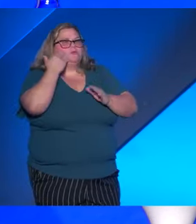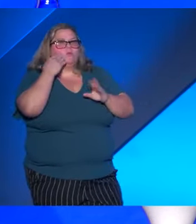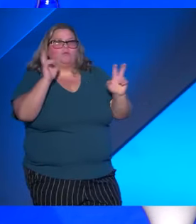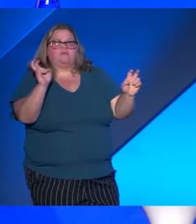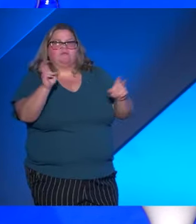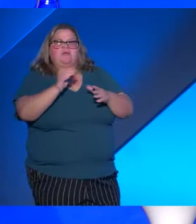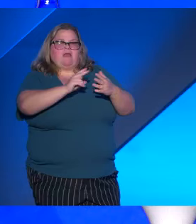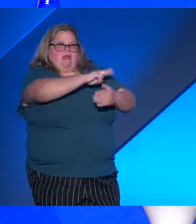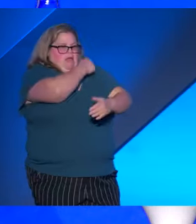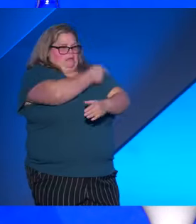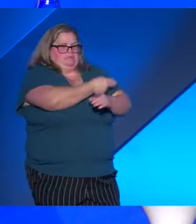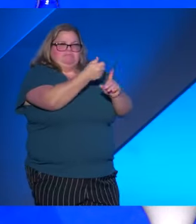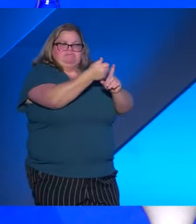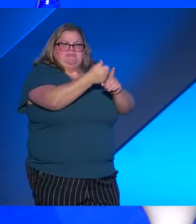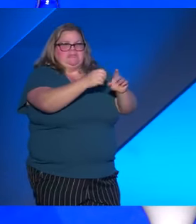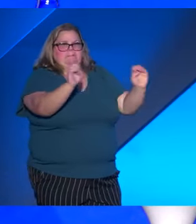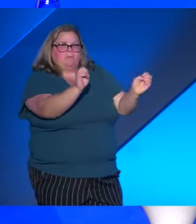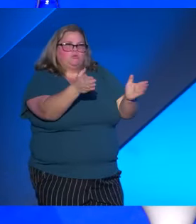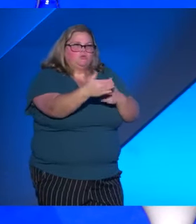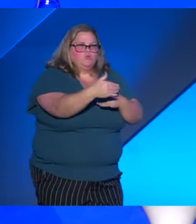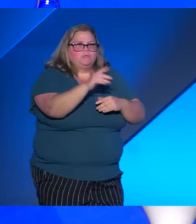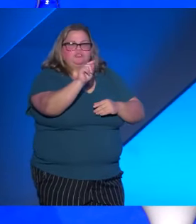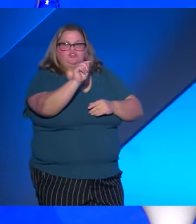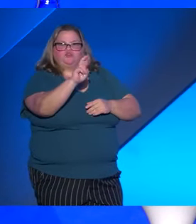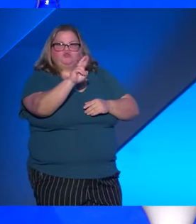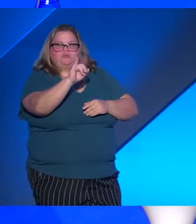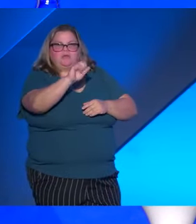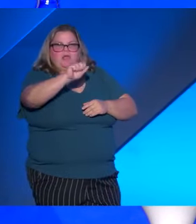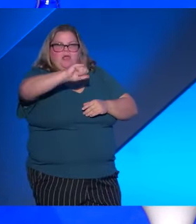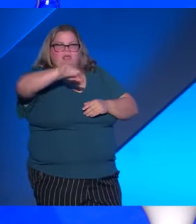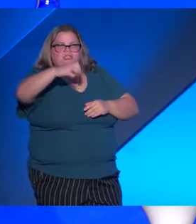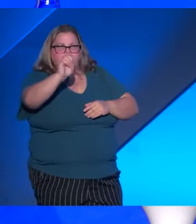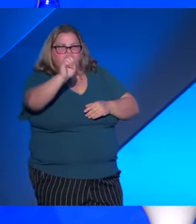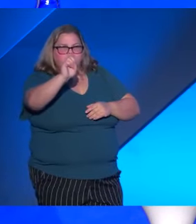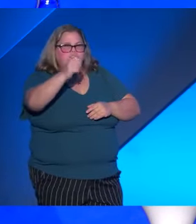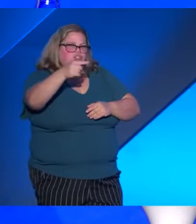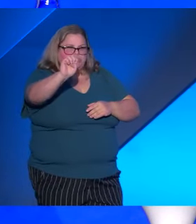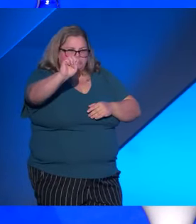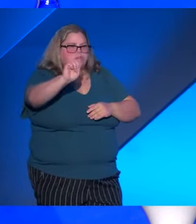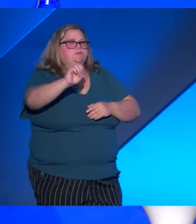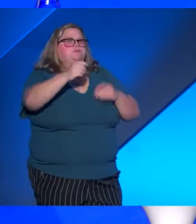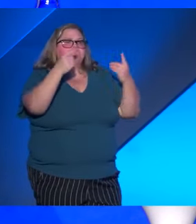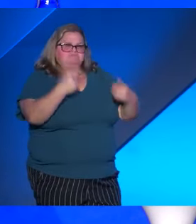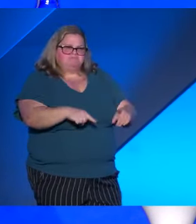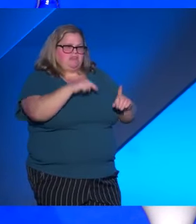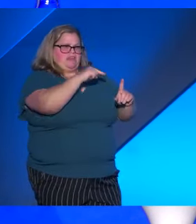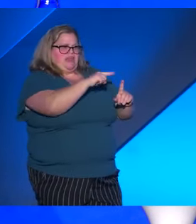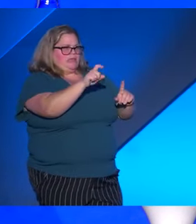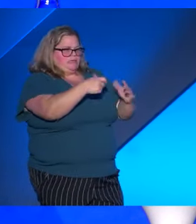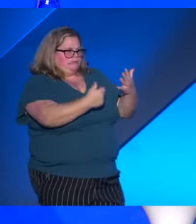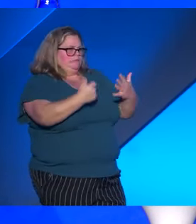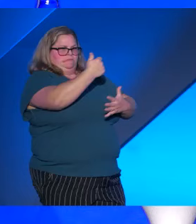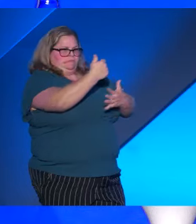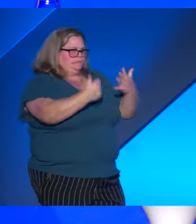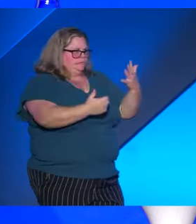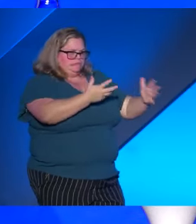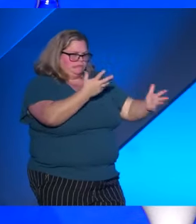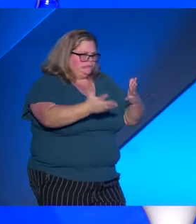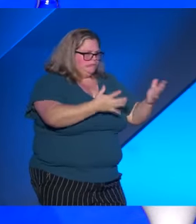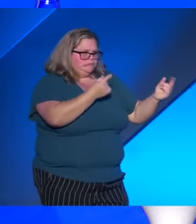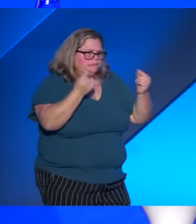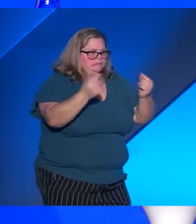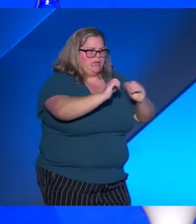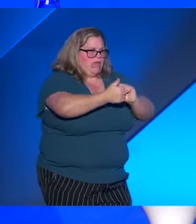have to contend with that. Don't become that. Mm-hmm. And if you're already there, slow down,